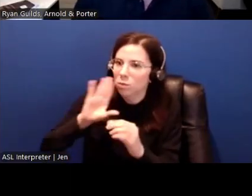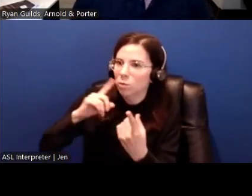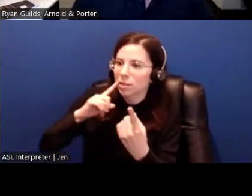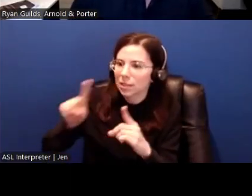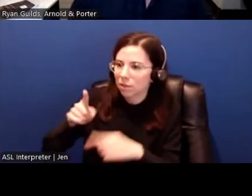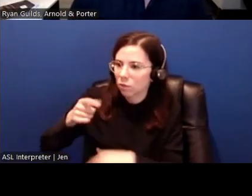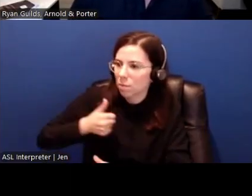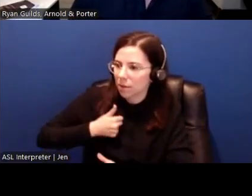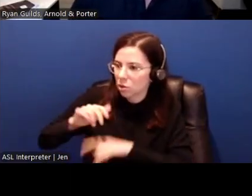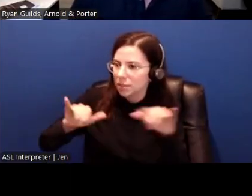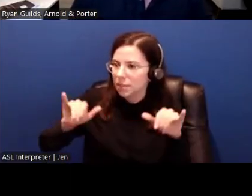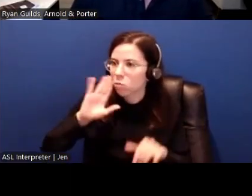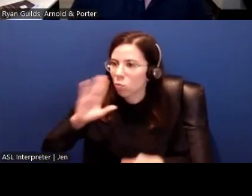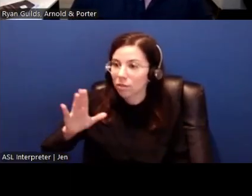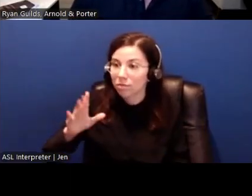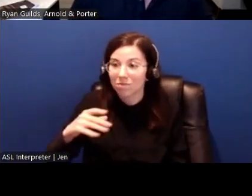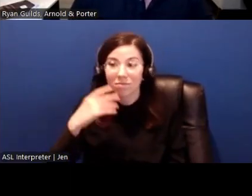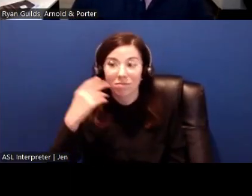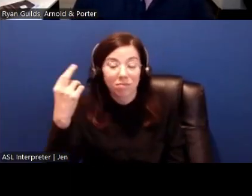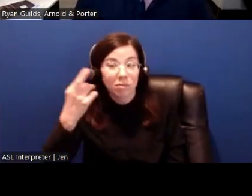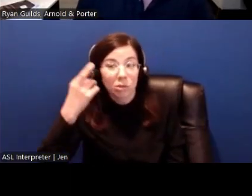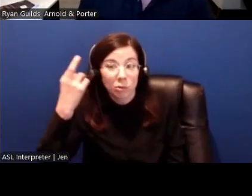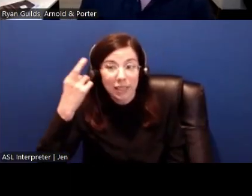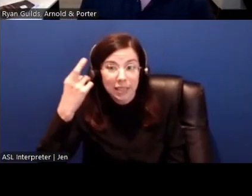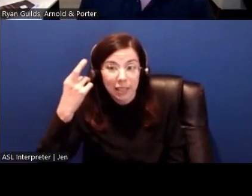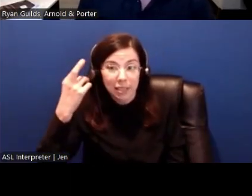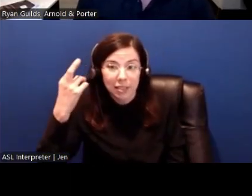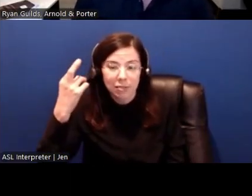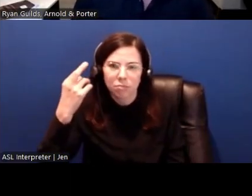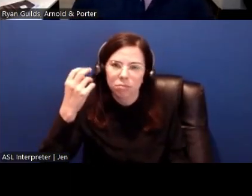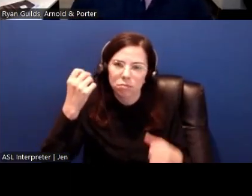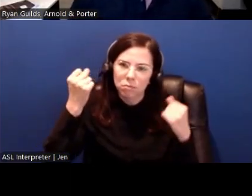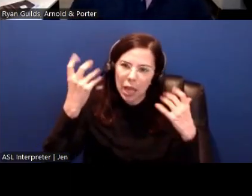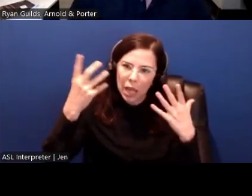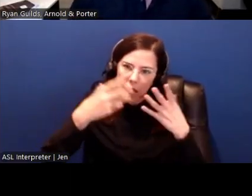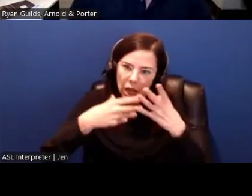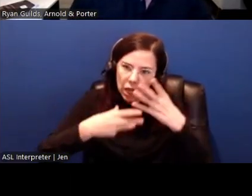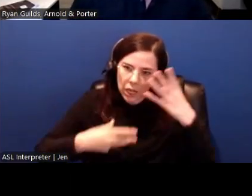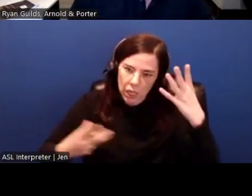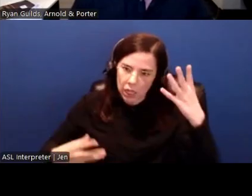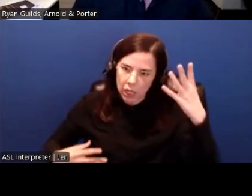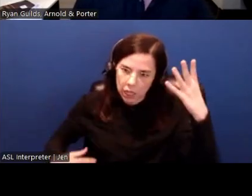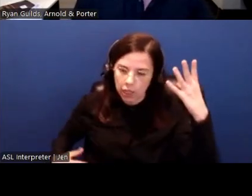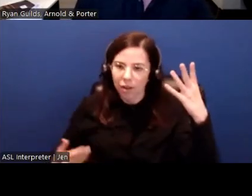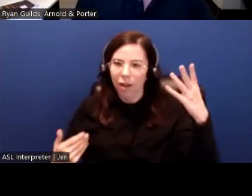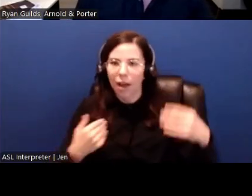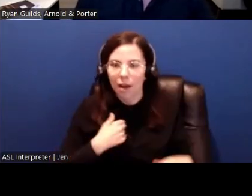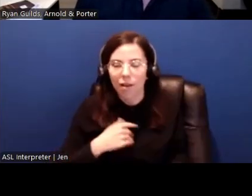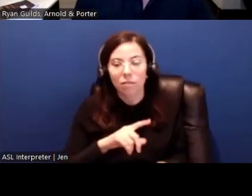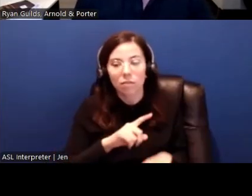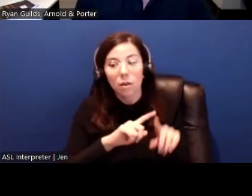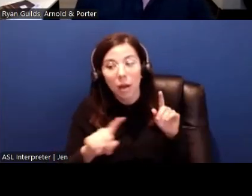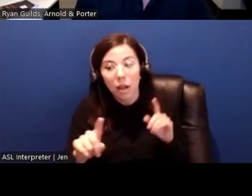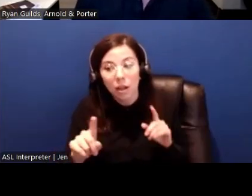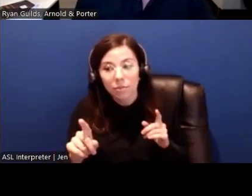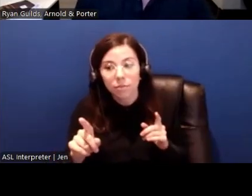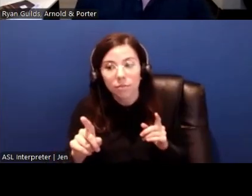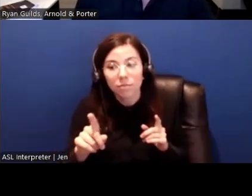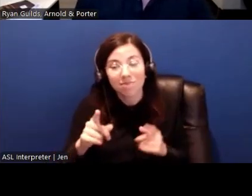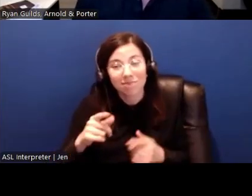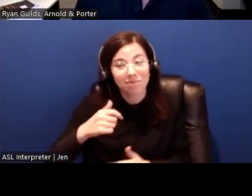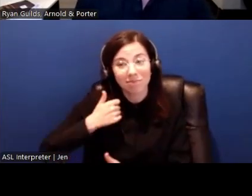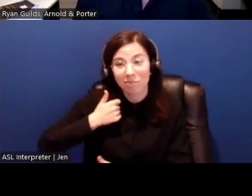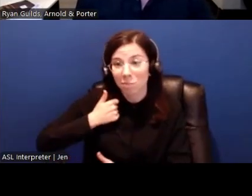system. What's the reason for that? I think there's a variety of reasons. I think the reality is that the military